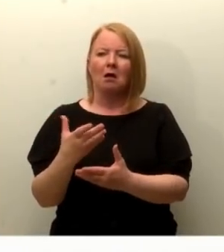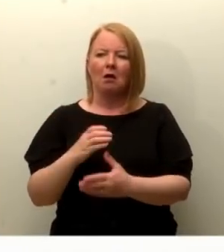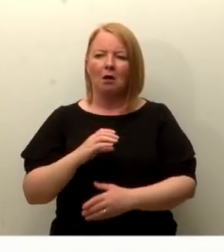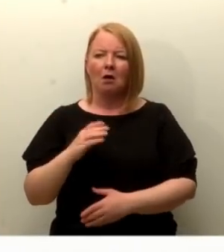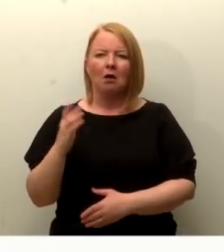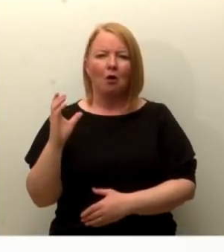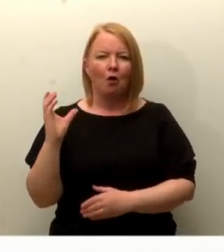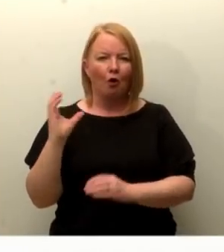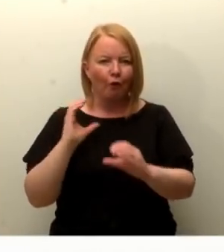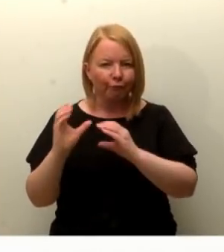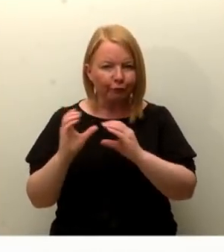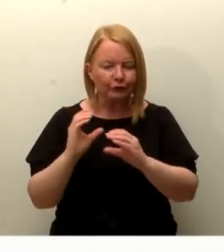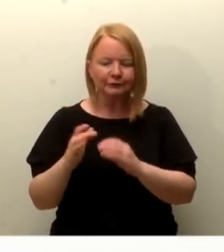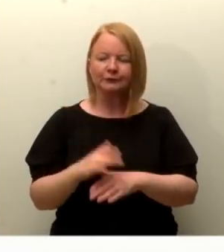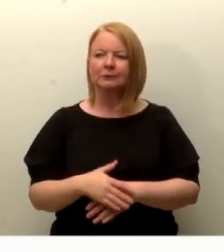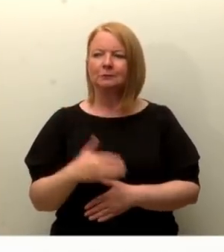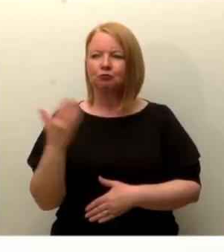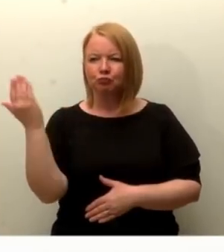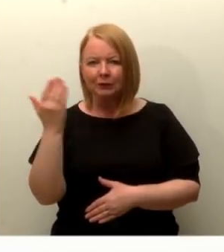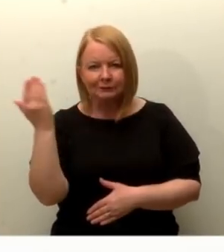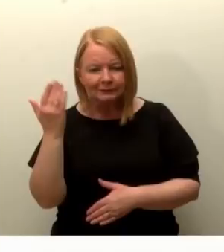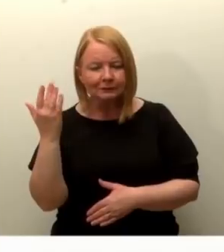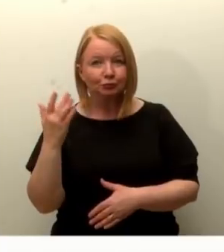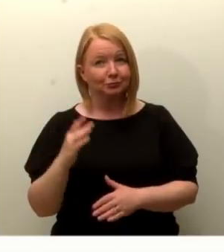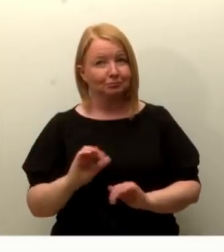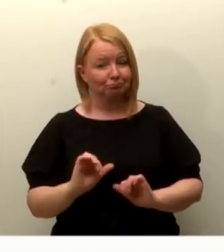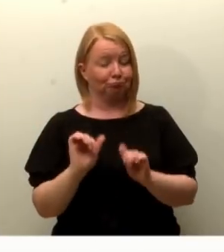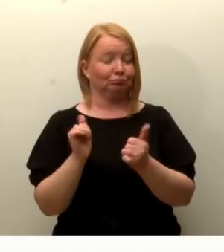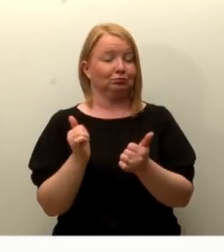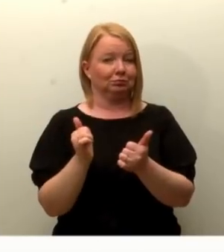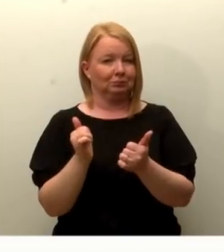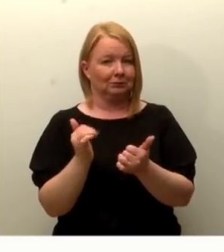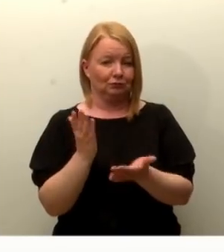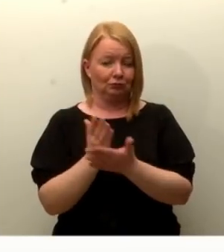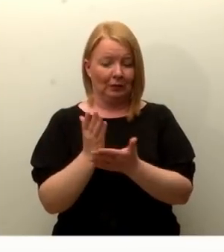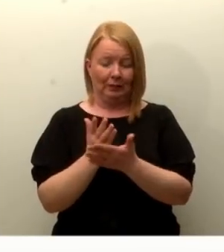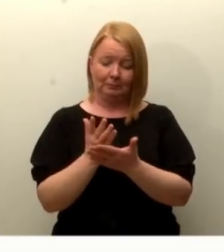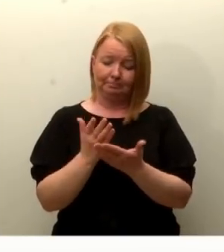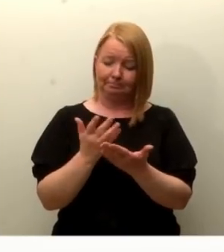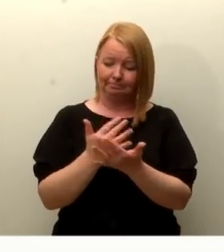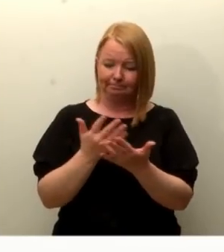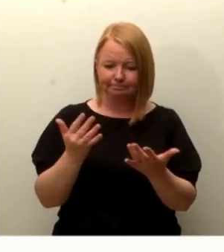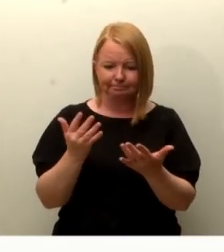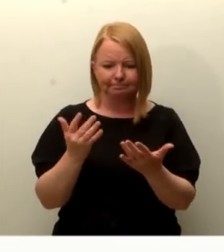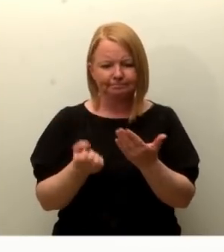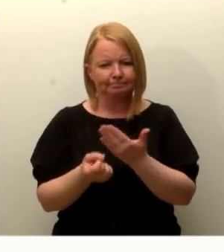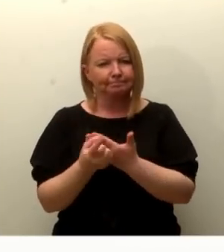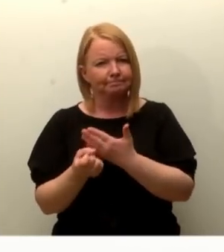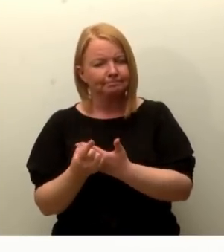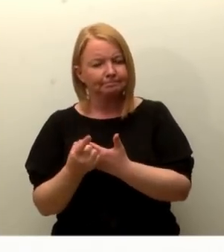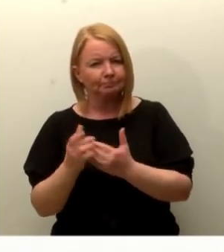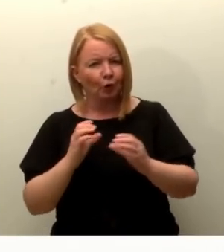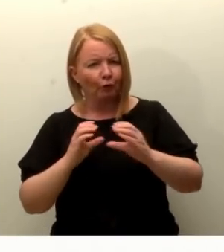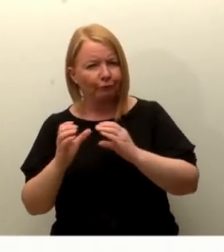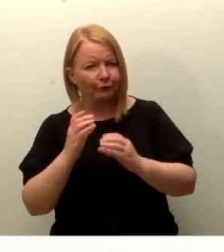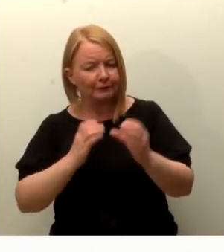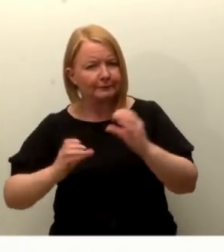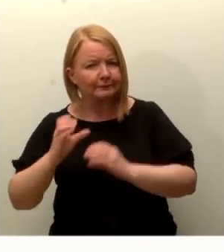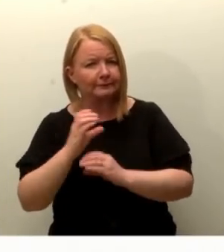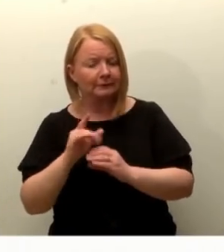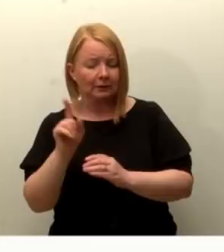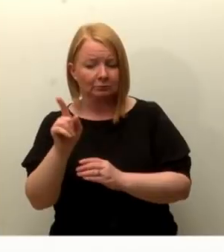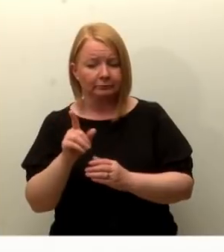giving presentations, and became soon invited to many of the orthopedic conferences, not only in India, but